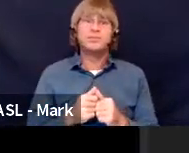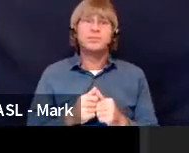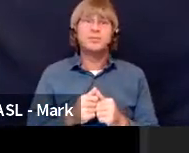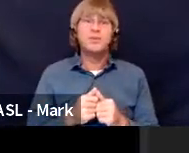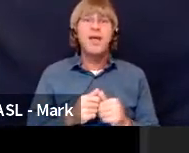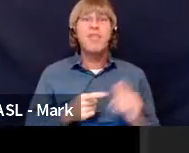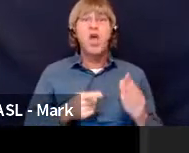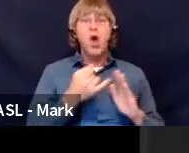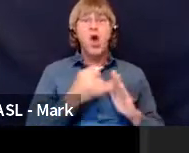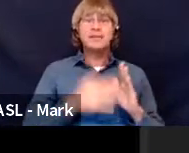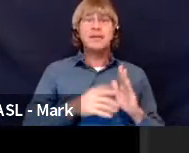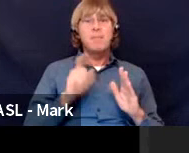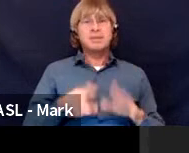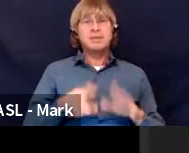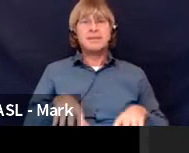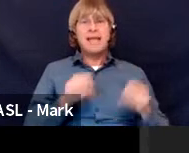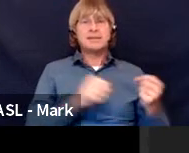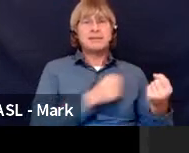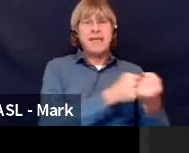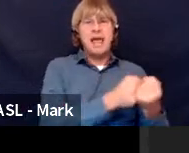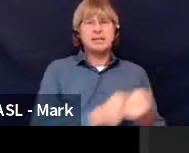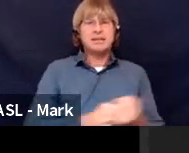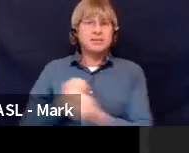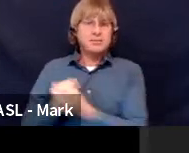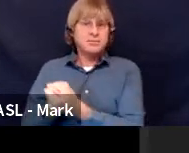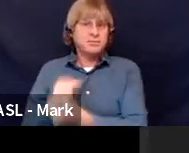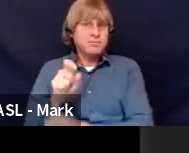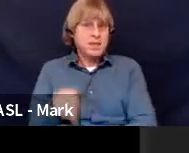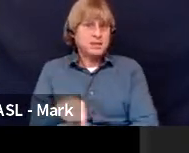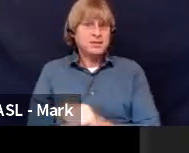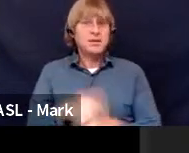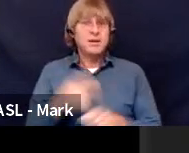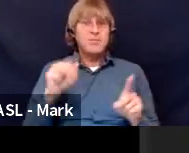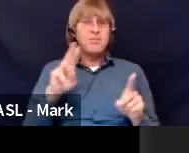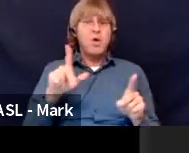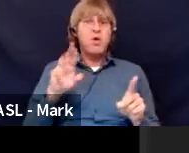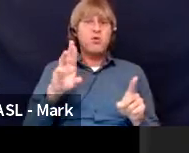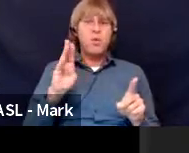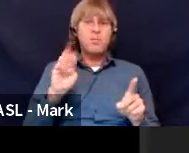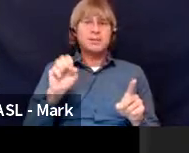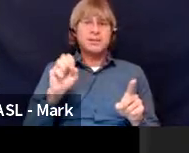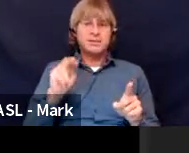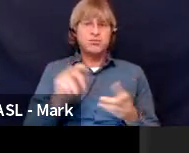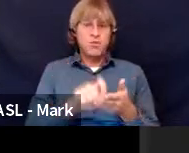The artist must take sides. Paul Robeson.